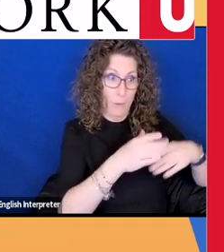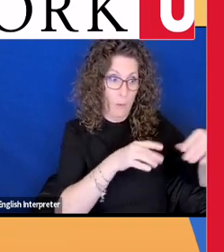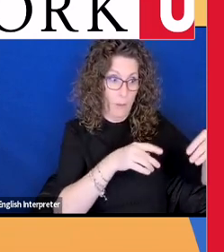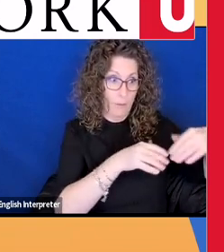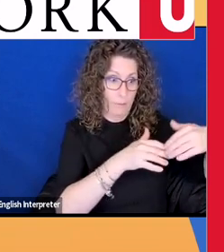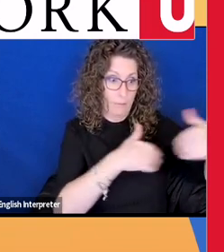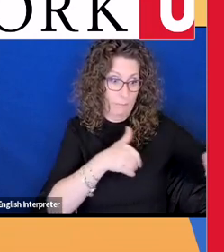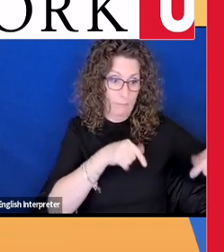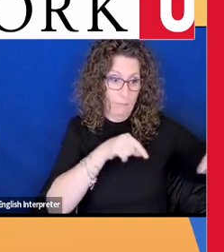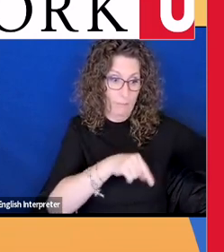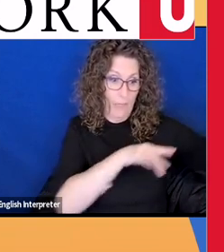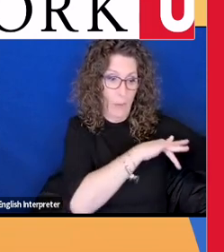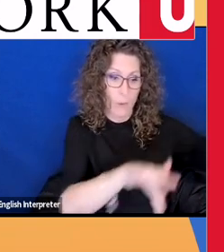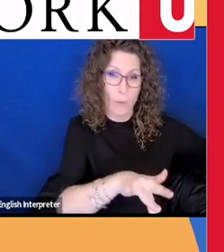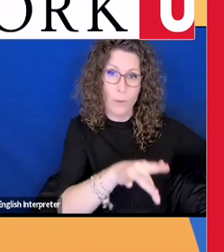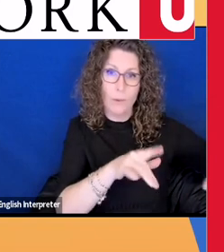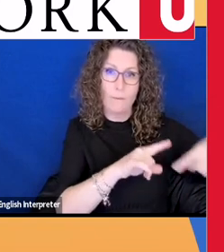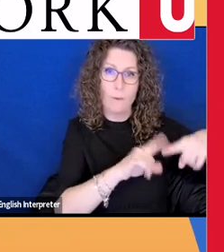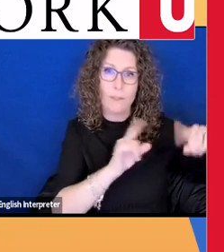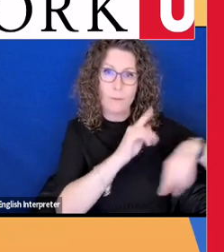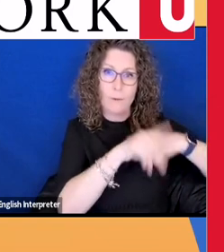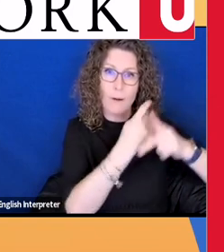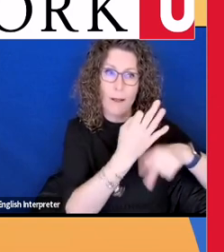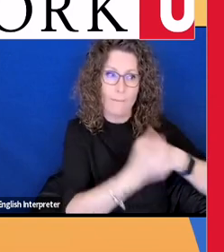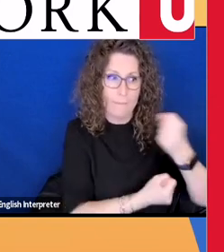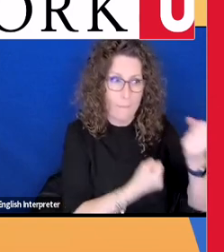creates a space for a different kind of solidarity.